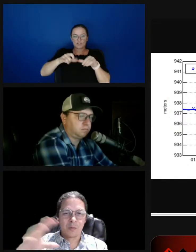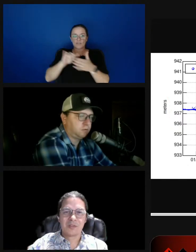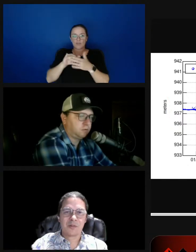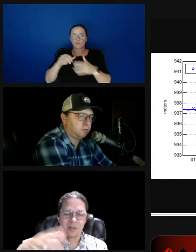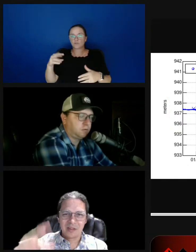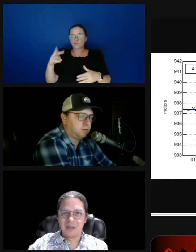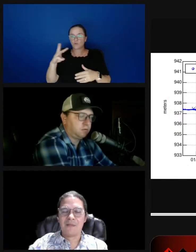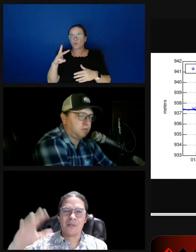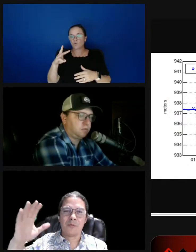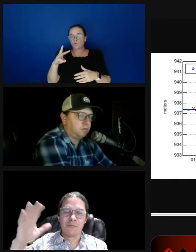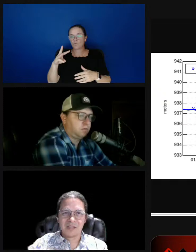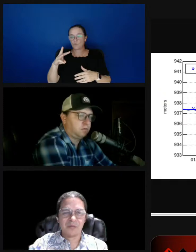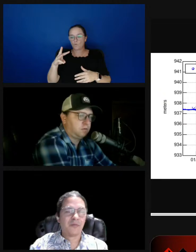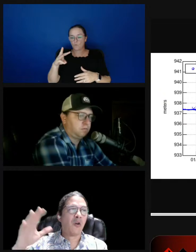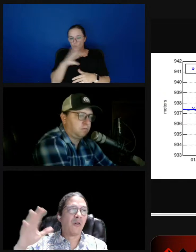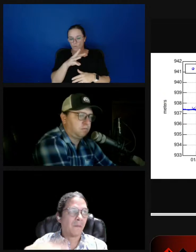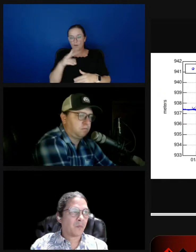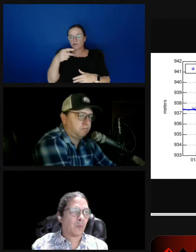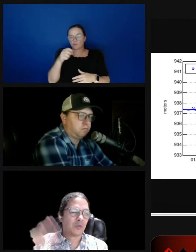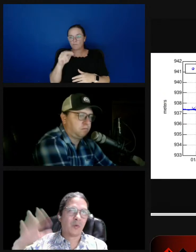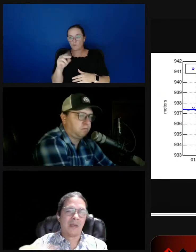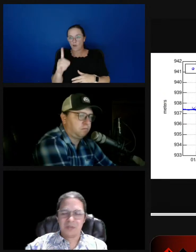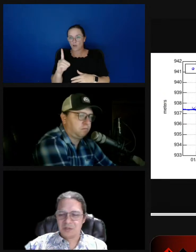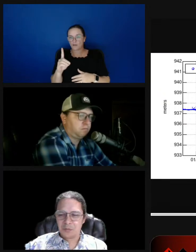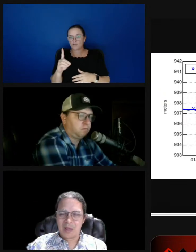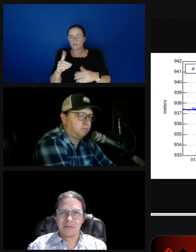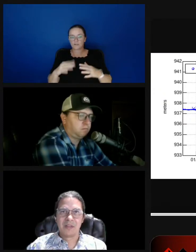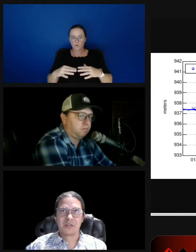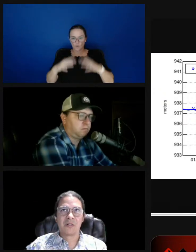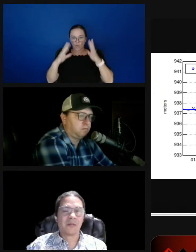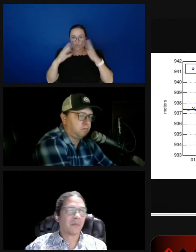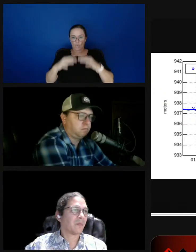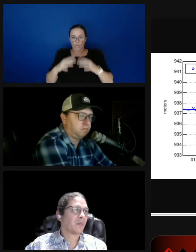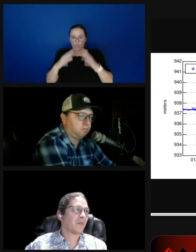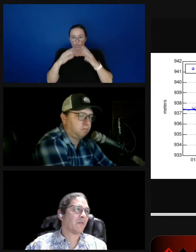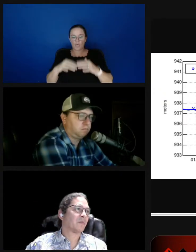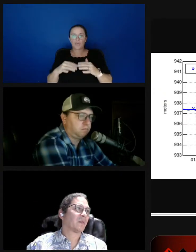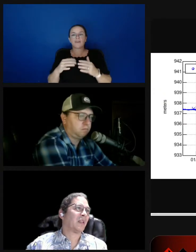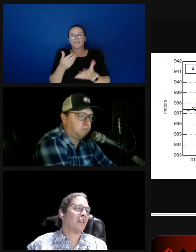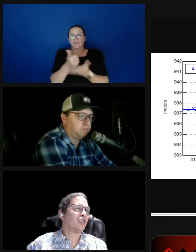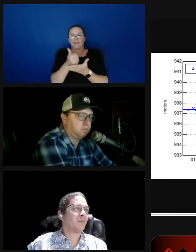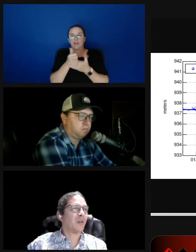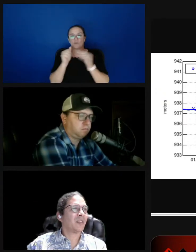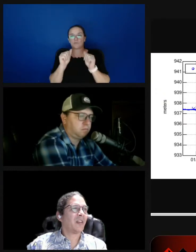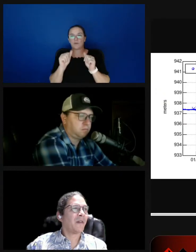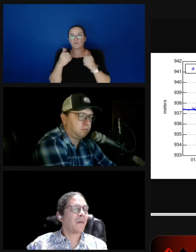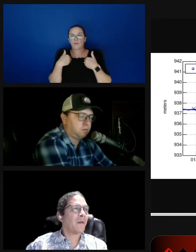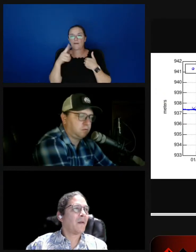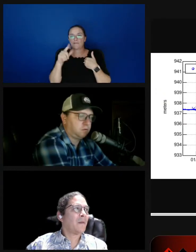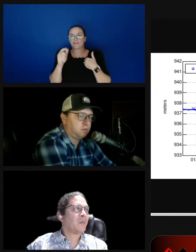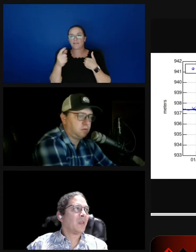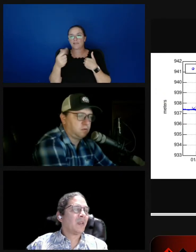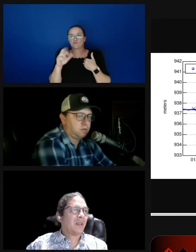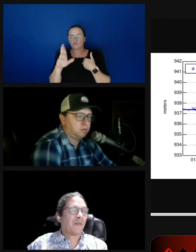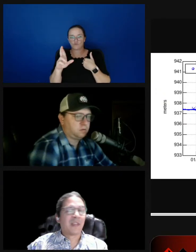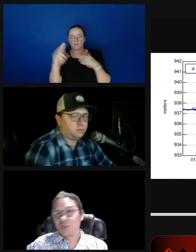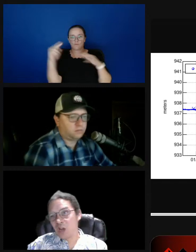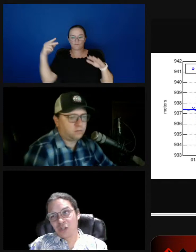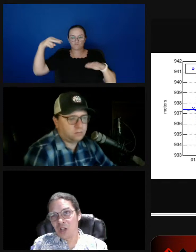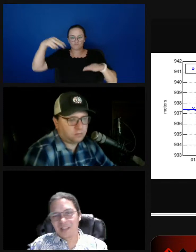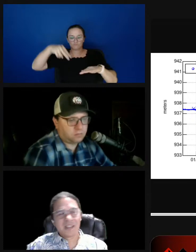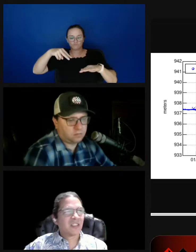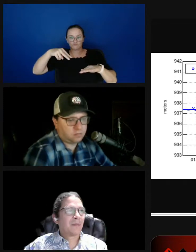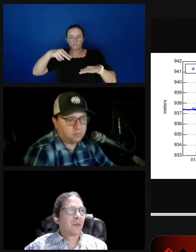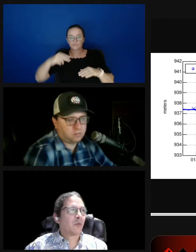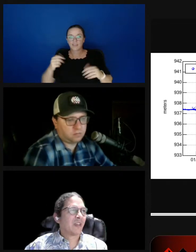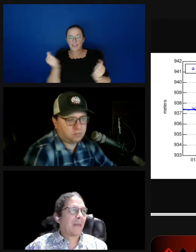the one that was circulating and the lava level would rise and fall, which is why it was useful to have laser elevation pointed in there. Everything's changed